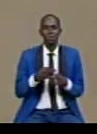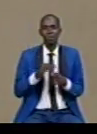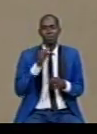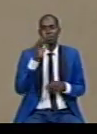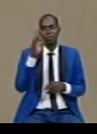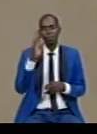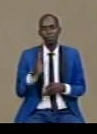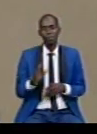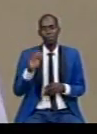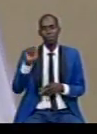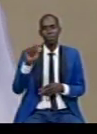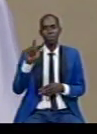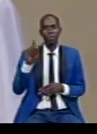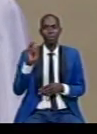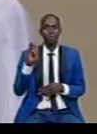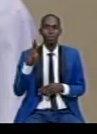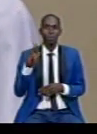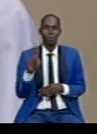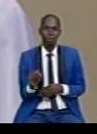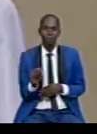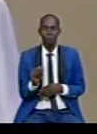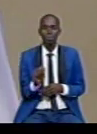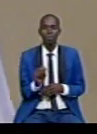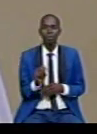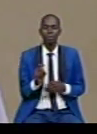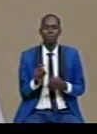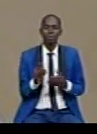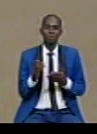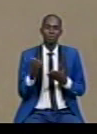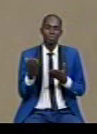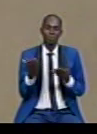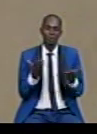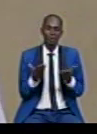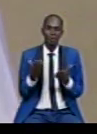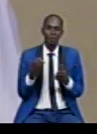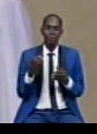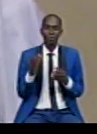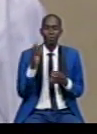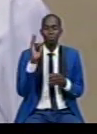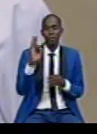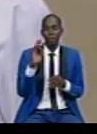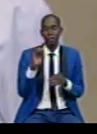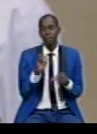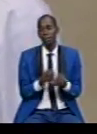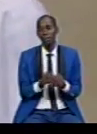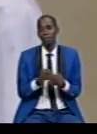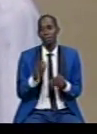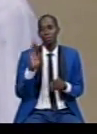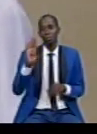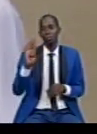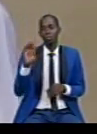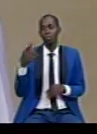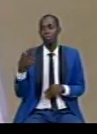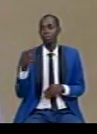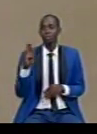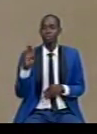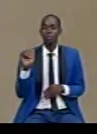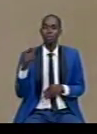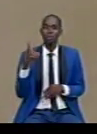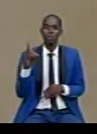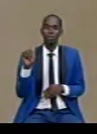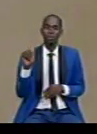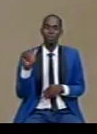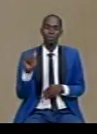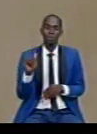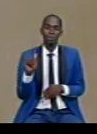Bernard. I serve in the Fed and District of Bagada Group. I want to share the testimony of God's